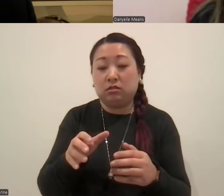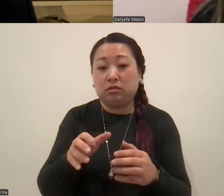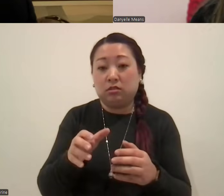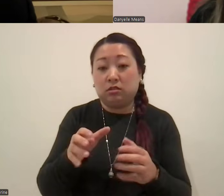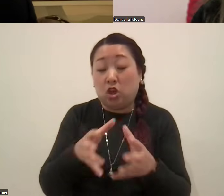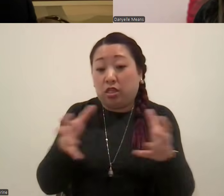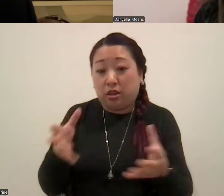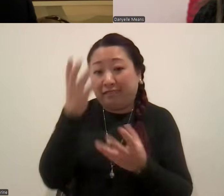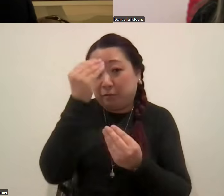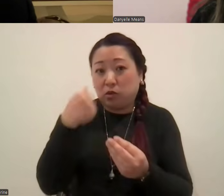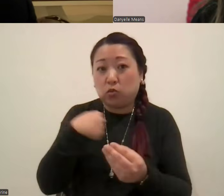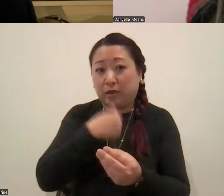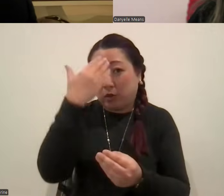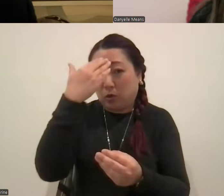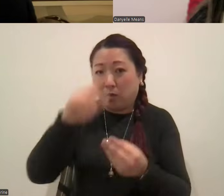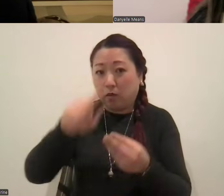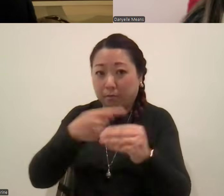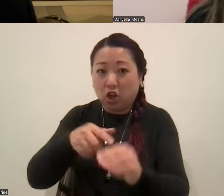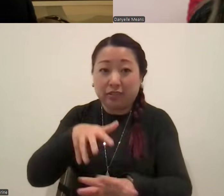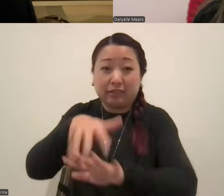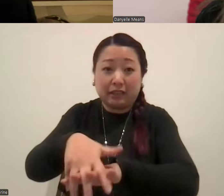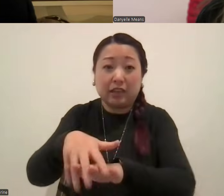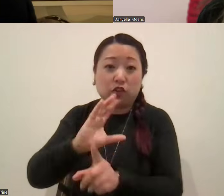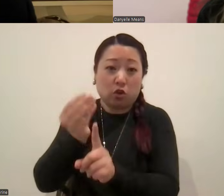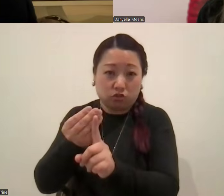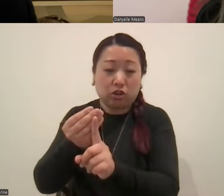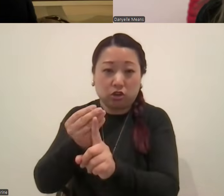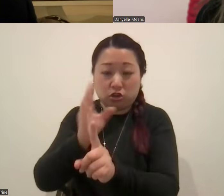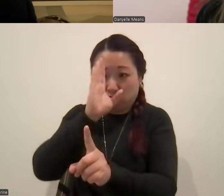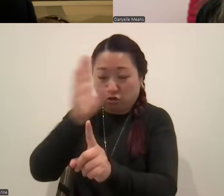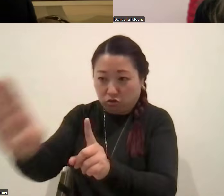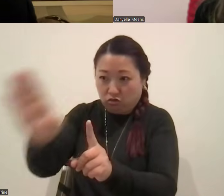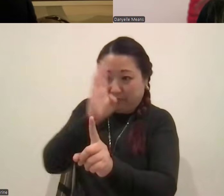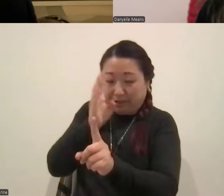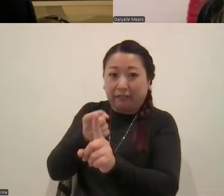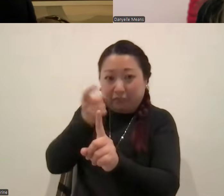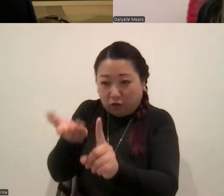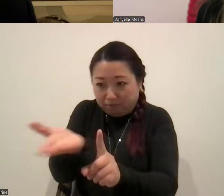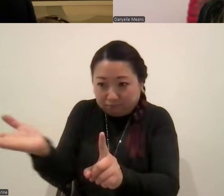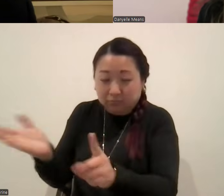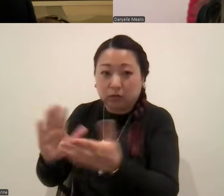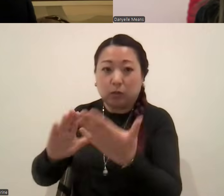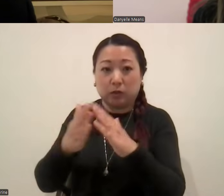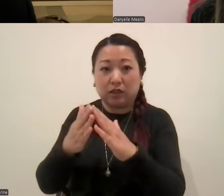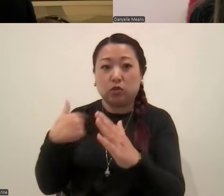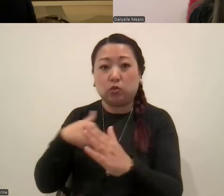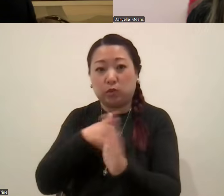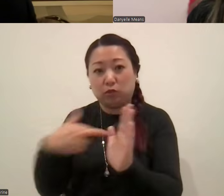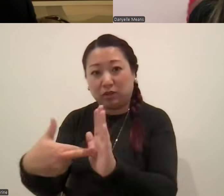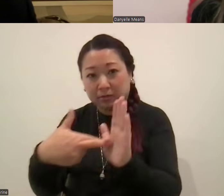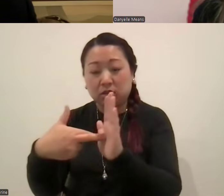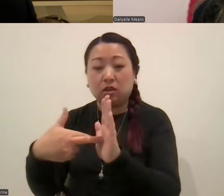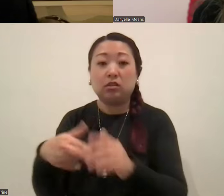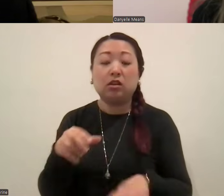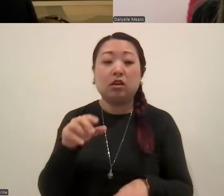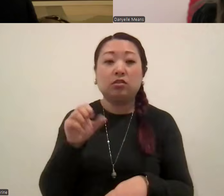native culture comes directly from the communities that we represent. So